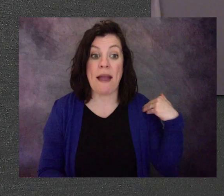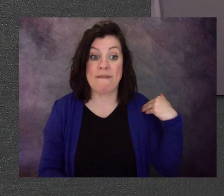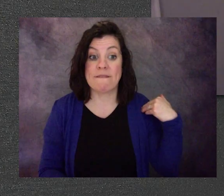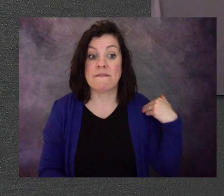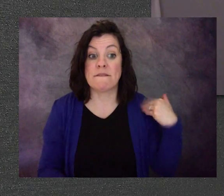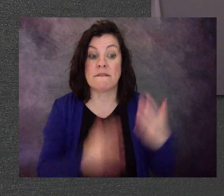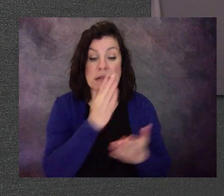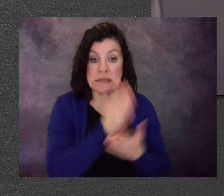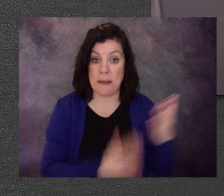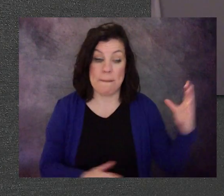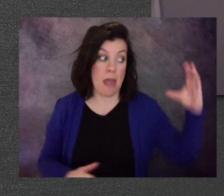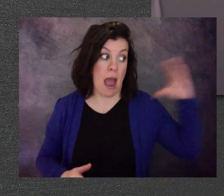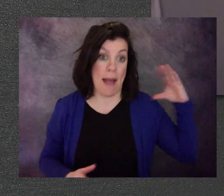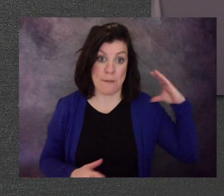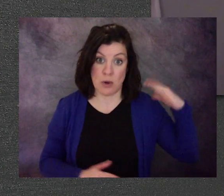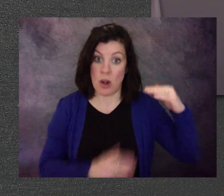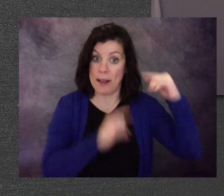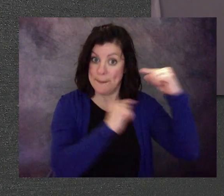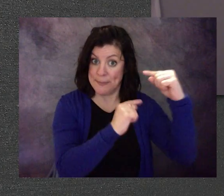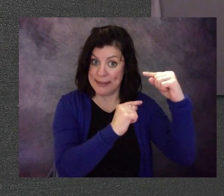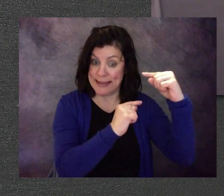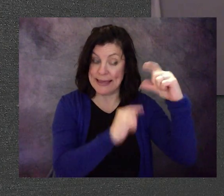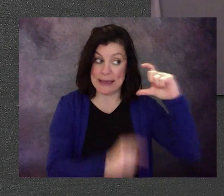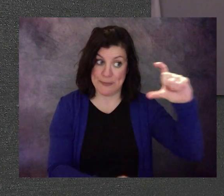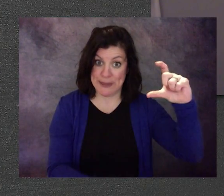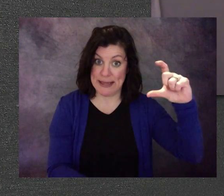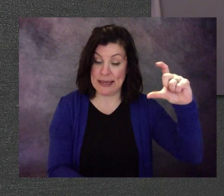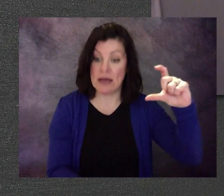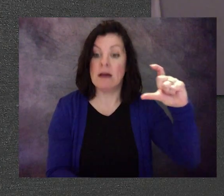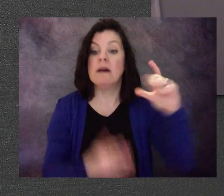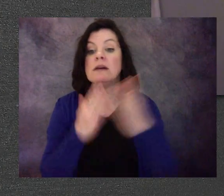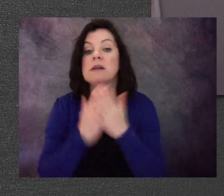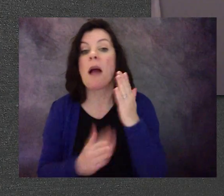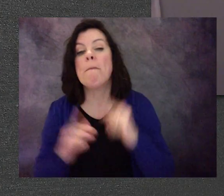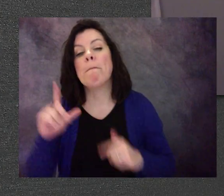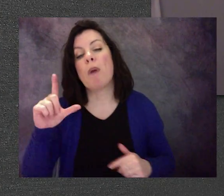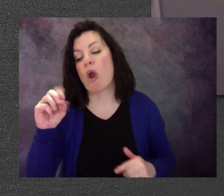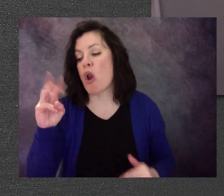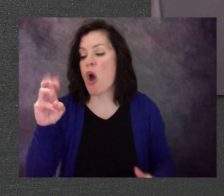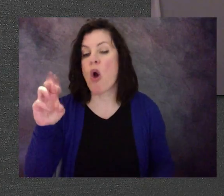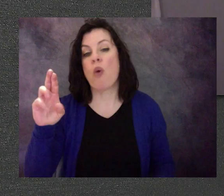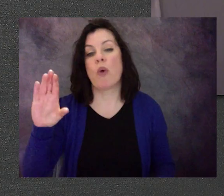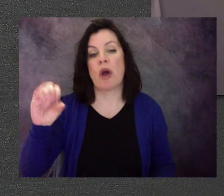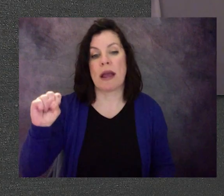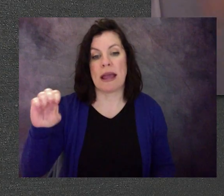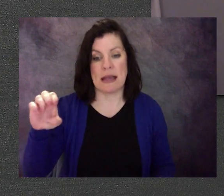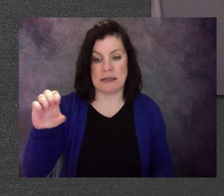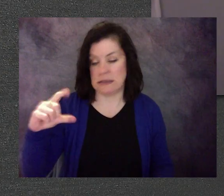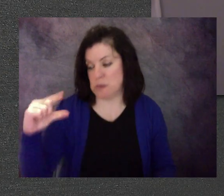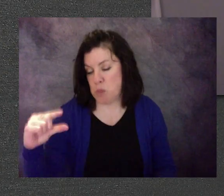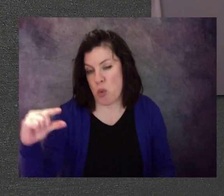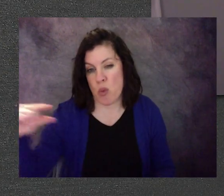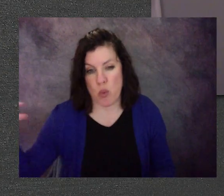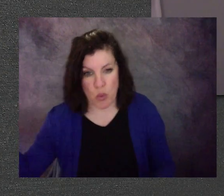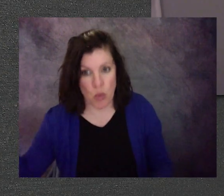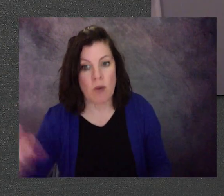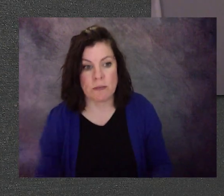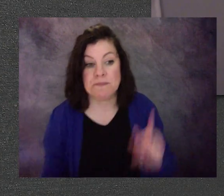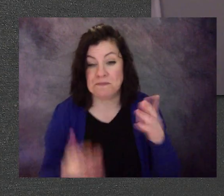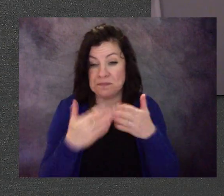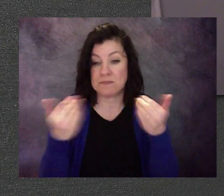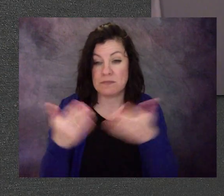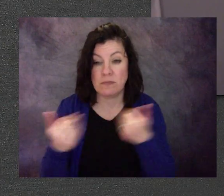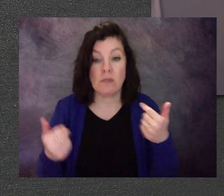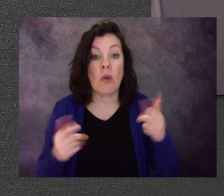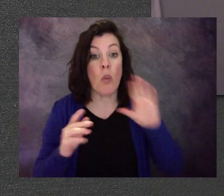big, or lowercase, little letters. So I'm gonna show you a letter, and let's see if you can help me sort them. We're gonna put the capital letters